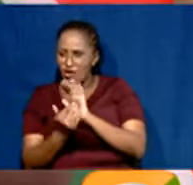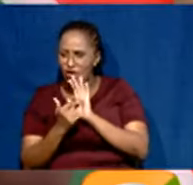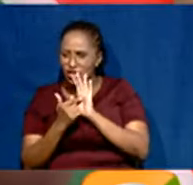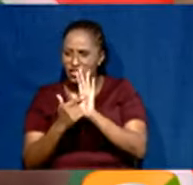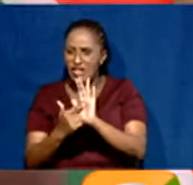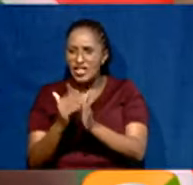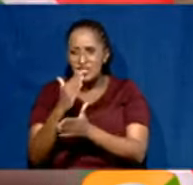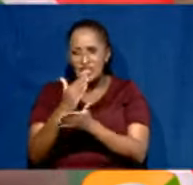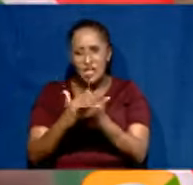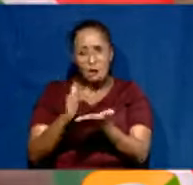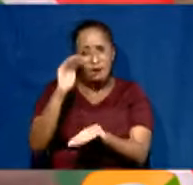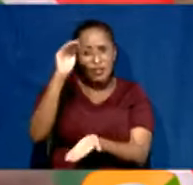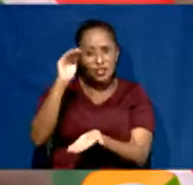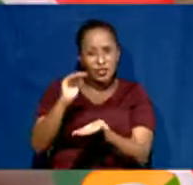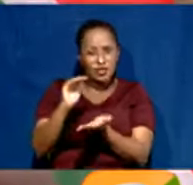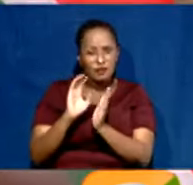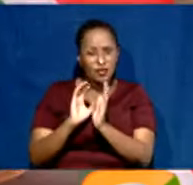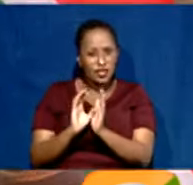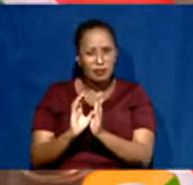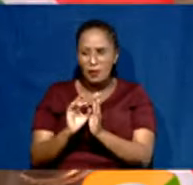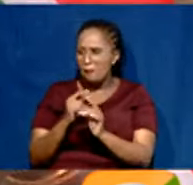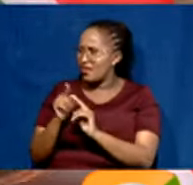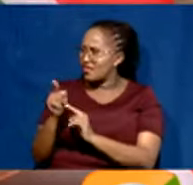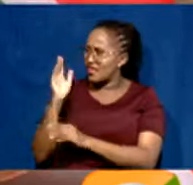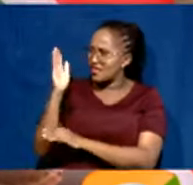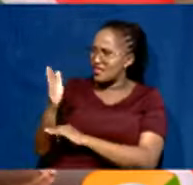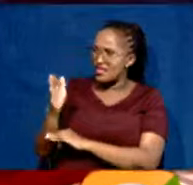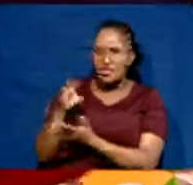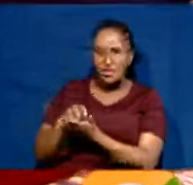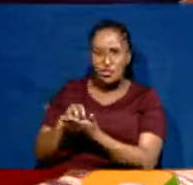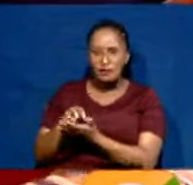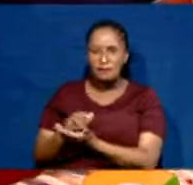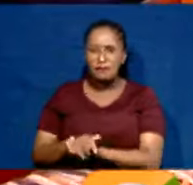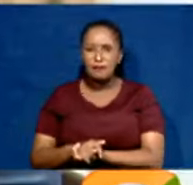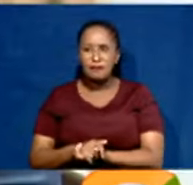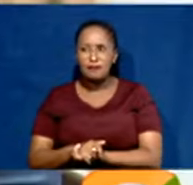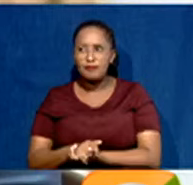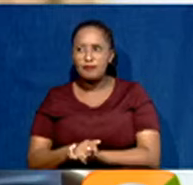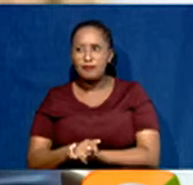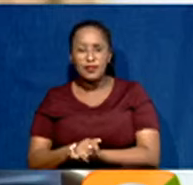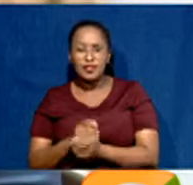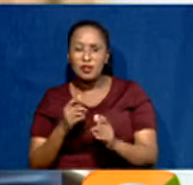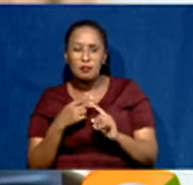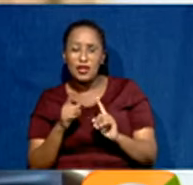reduction. If you look at... But this is a direct consequence from the Finance Act of 2023.